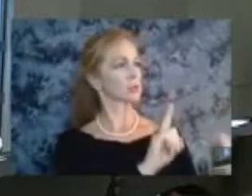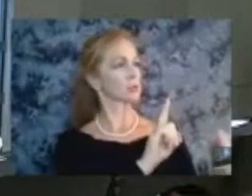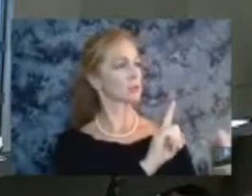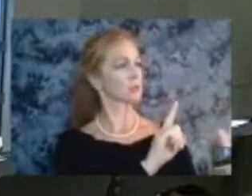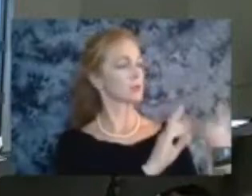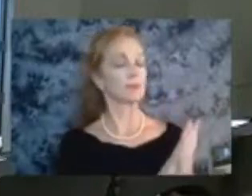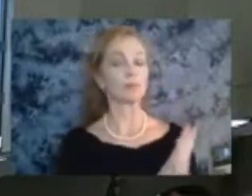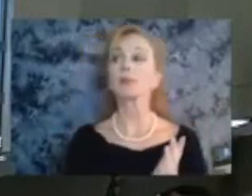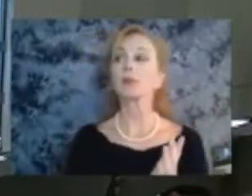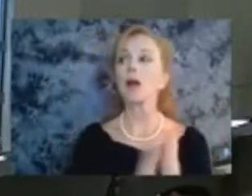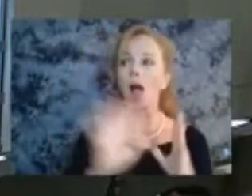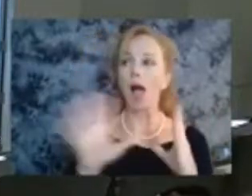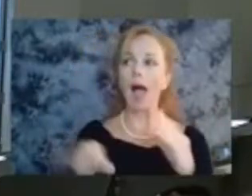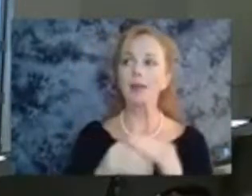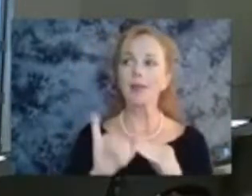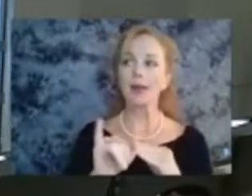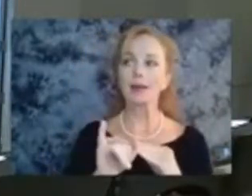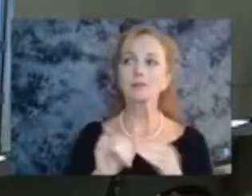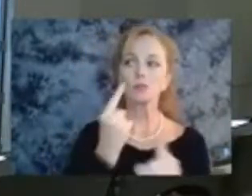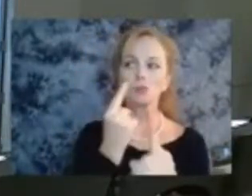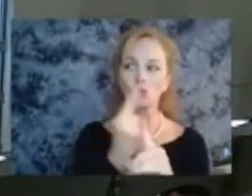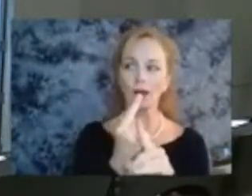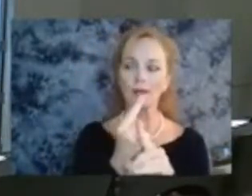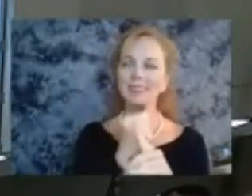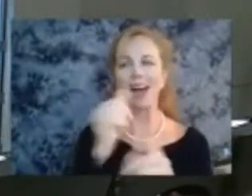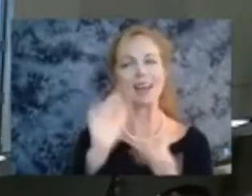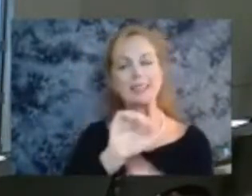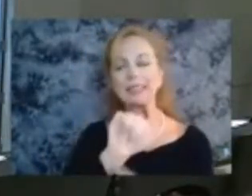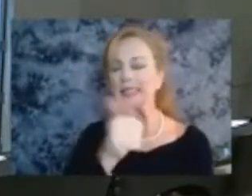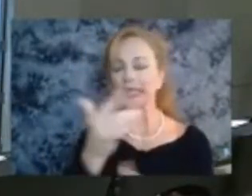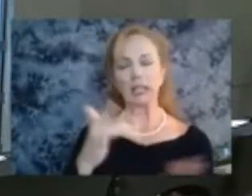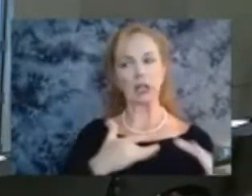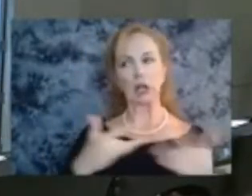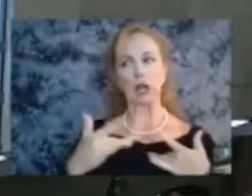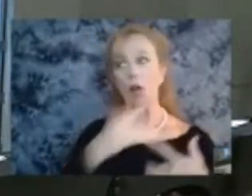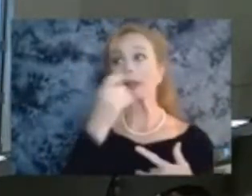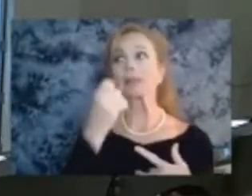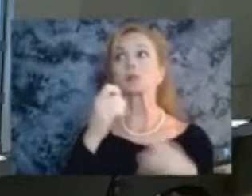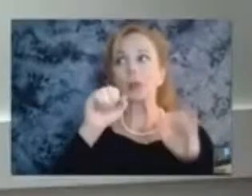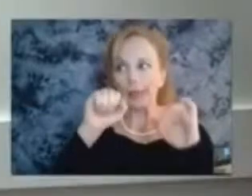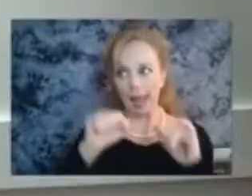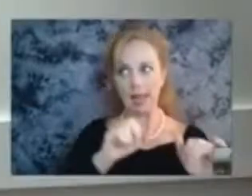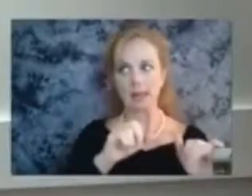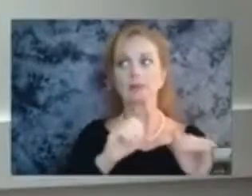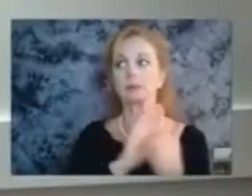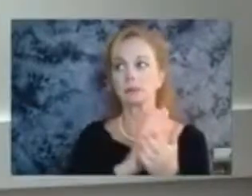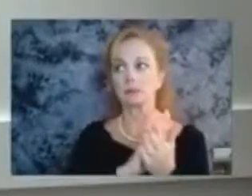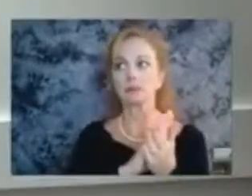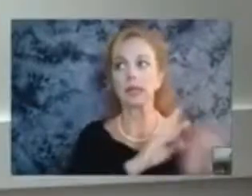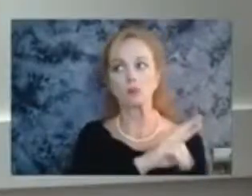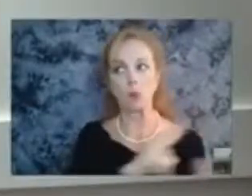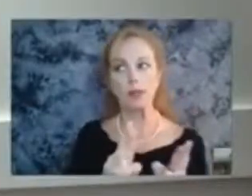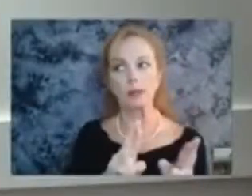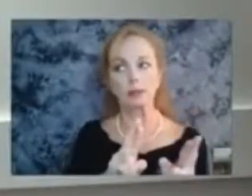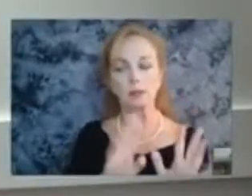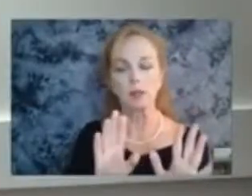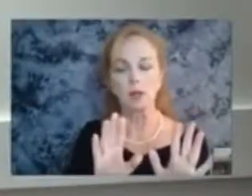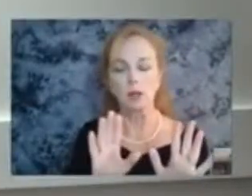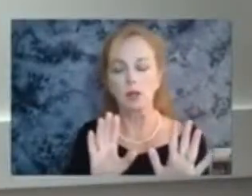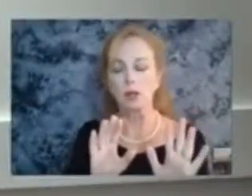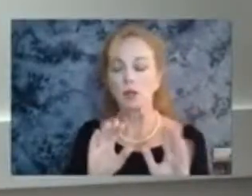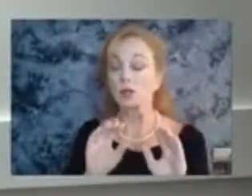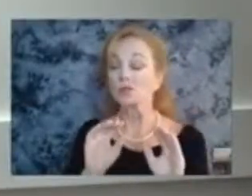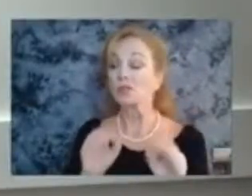is not of any concern because we can get ready. There's no factor that we have in play right